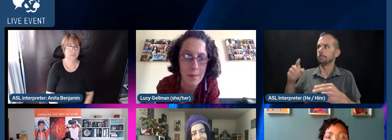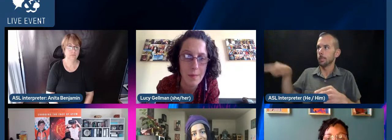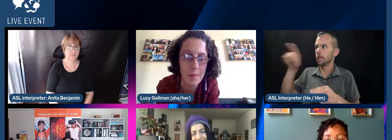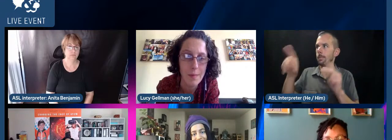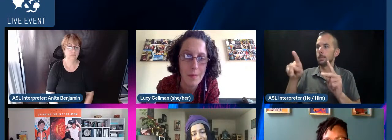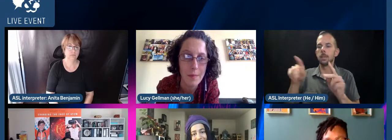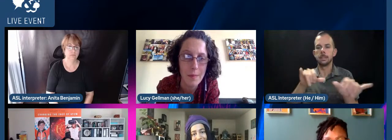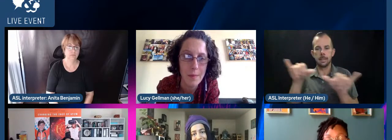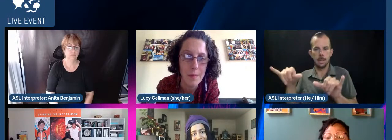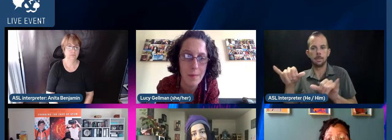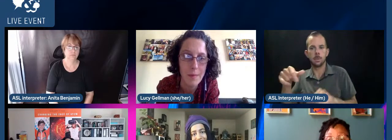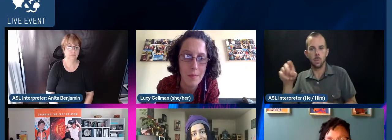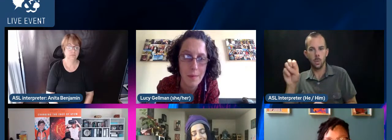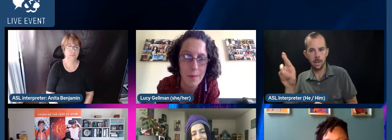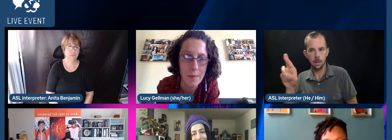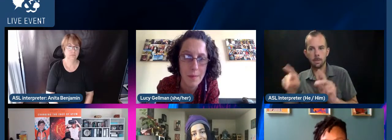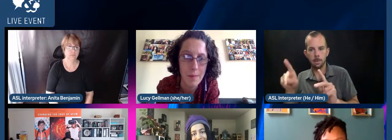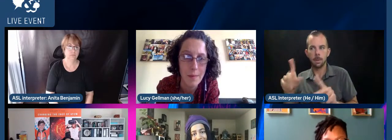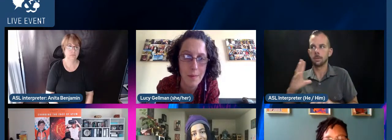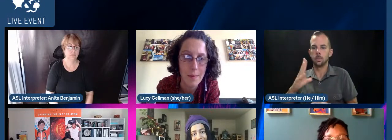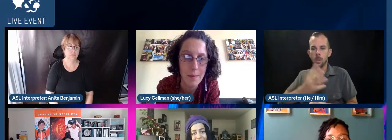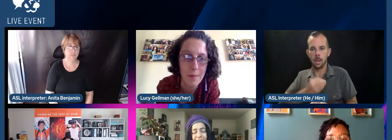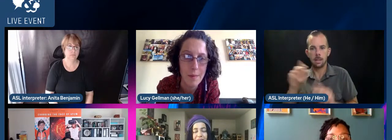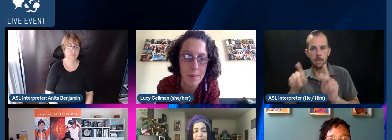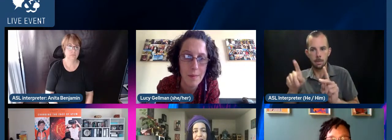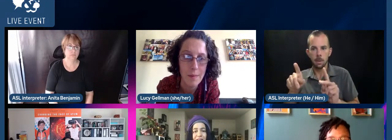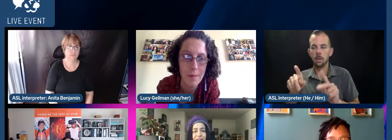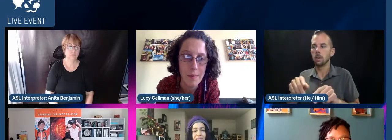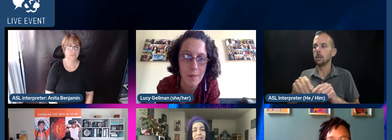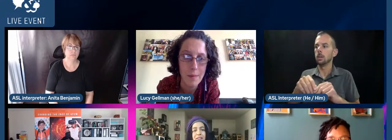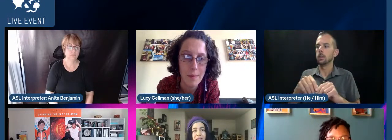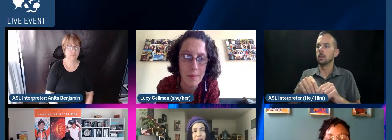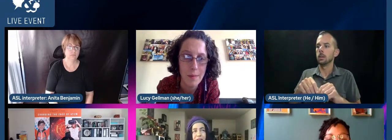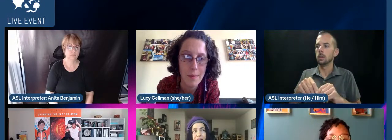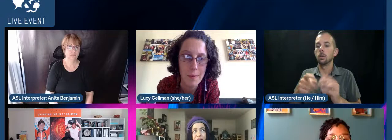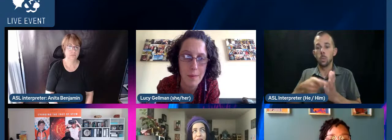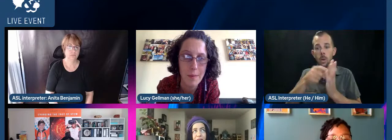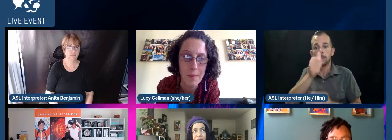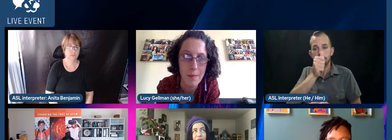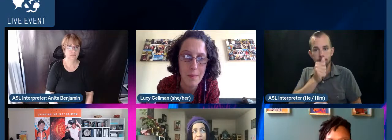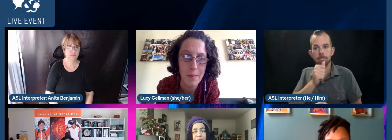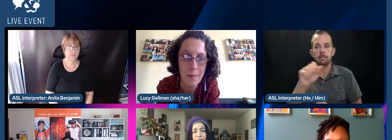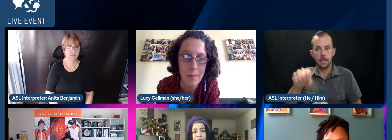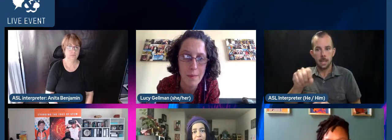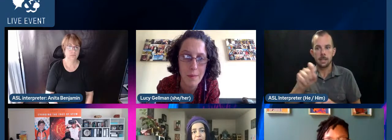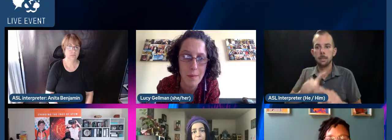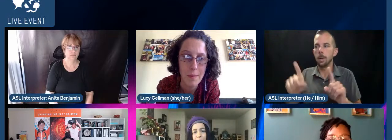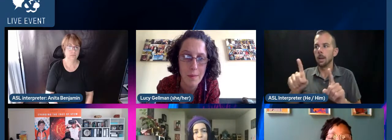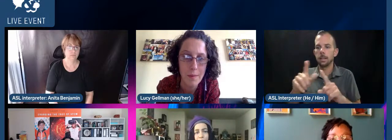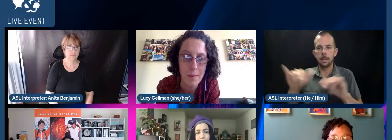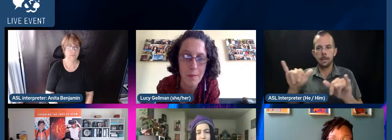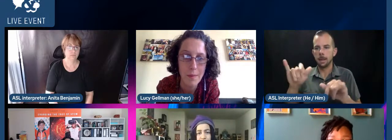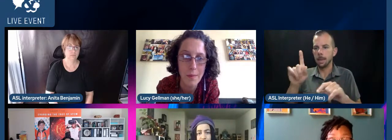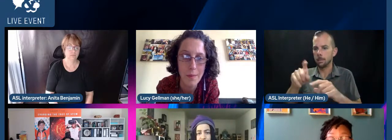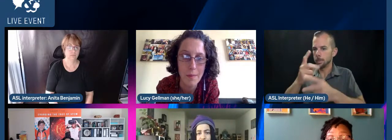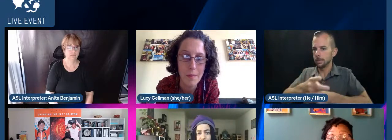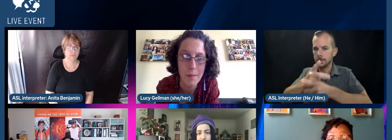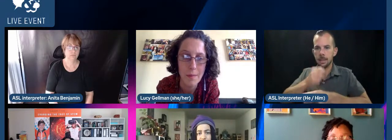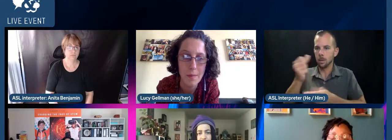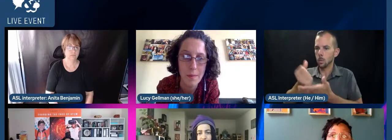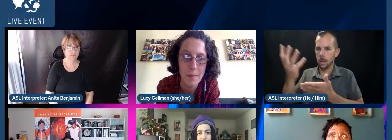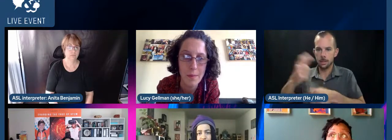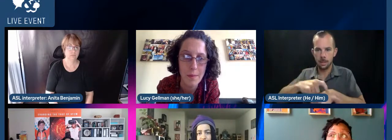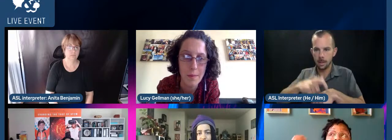it isn't patience. It can be a waste of time, because it's not like, you can't make someone think you're human. If someone finds you